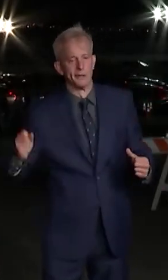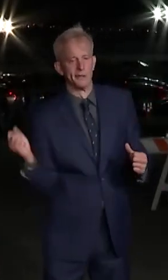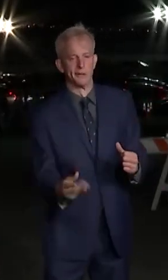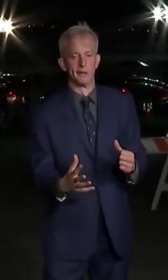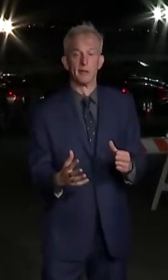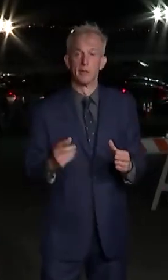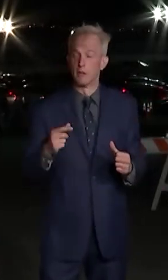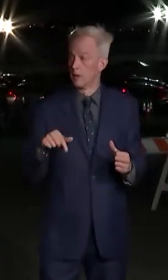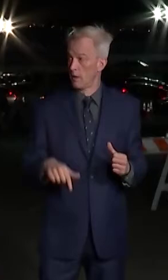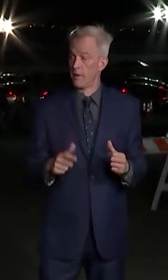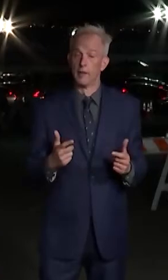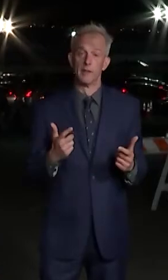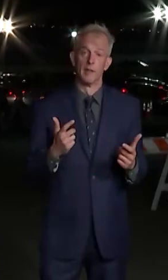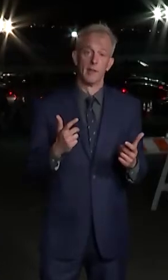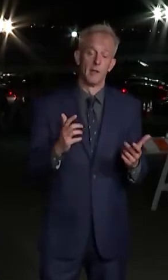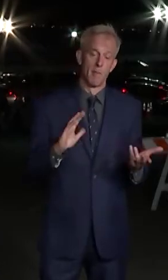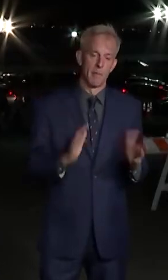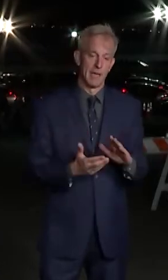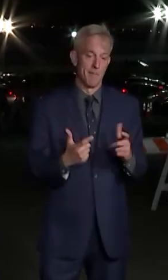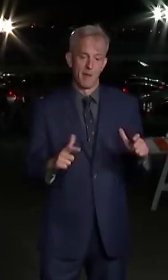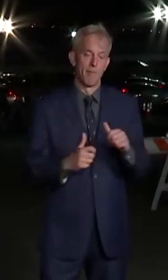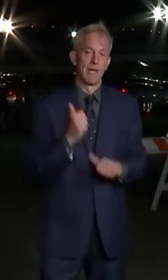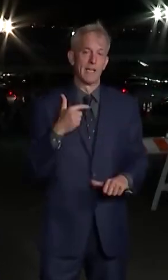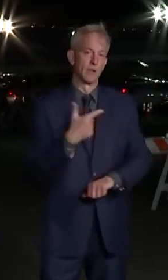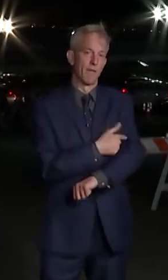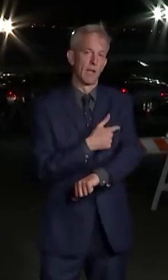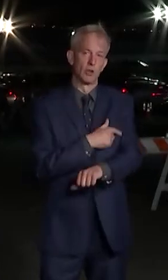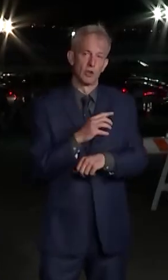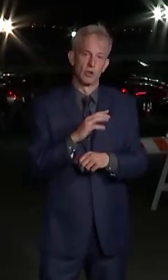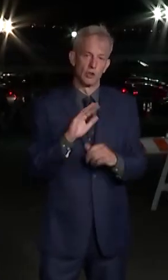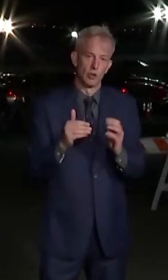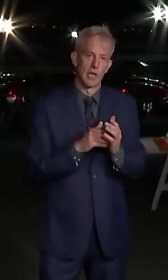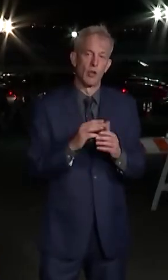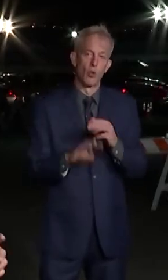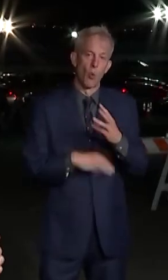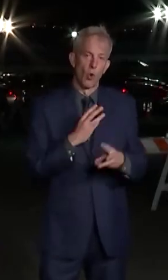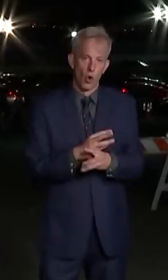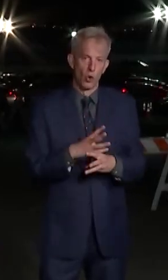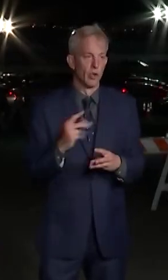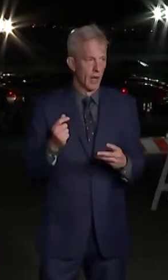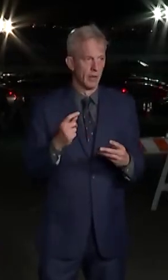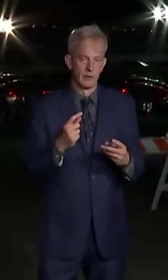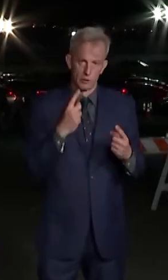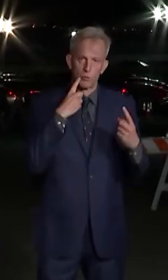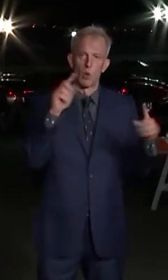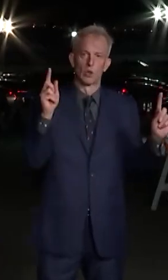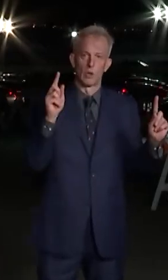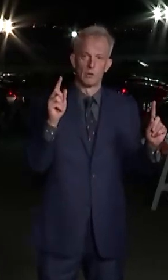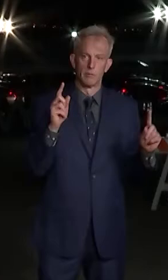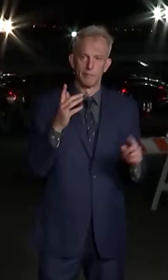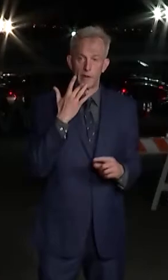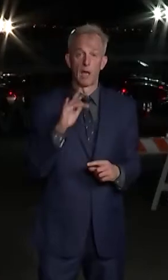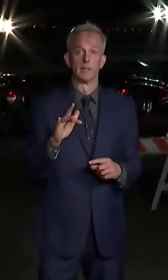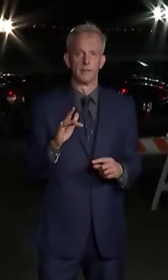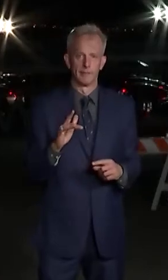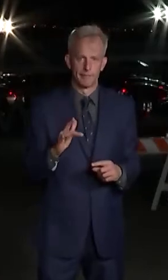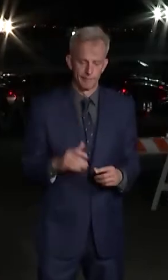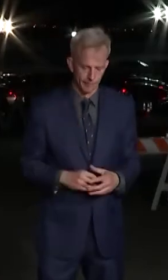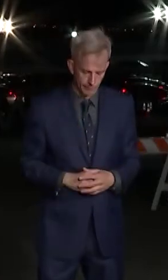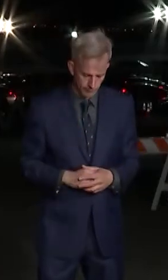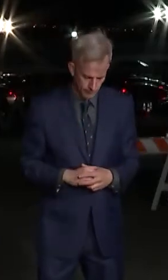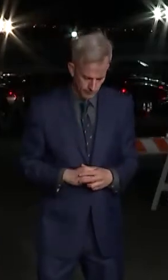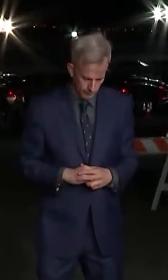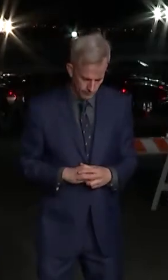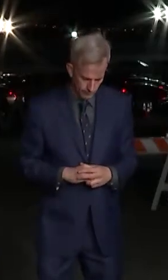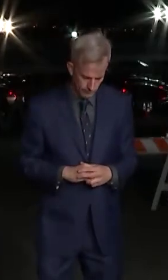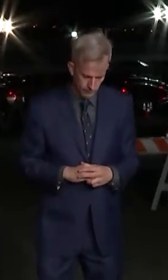in the world became what may be the biggest vaccination center in the world now, and it's worked out, luckily, quite well. Coco